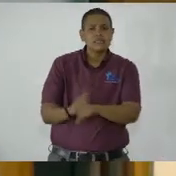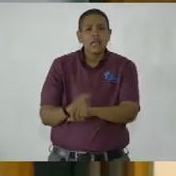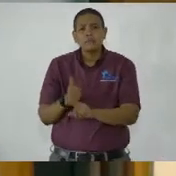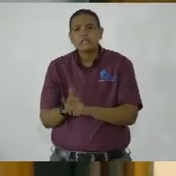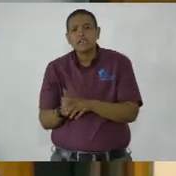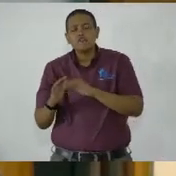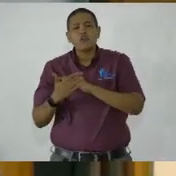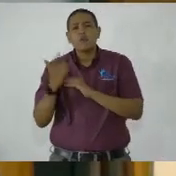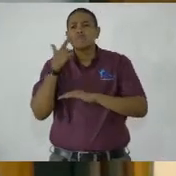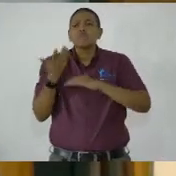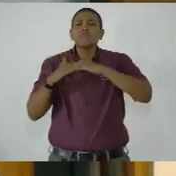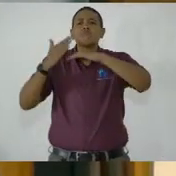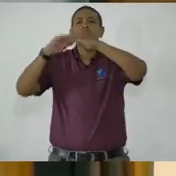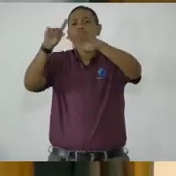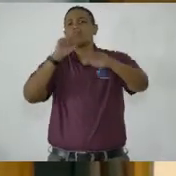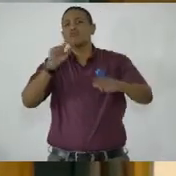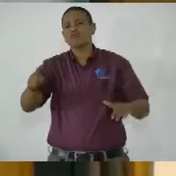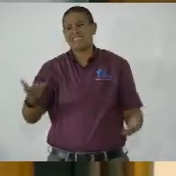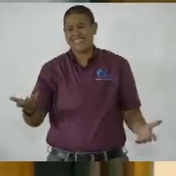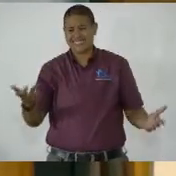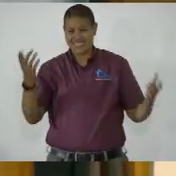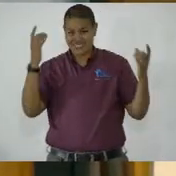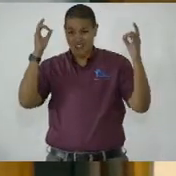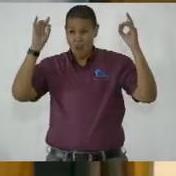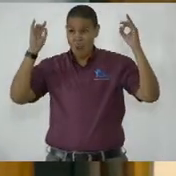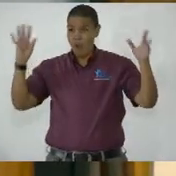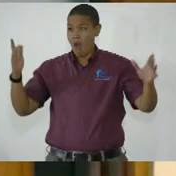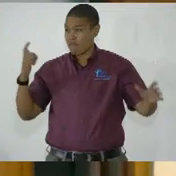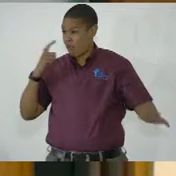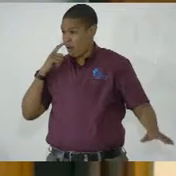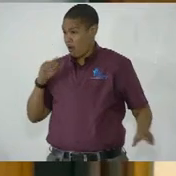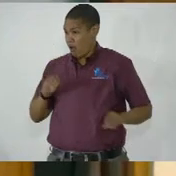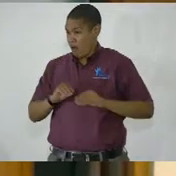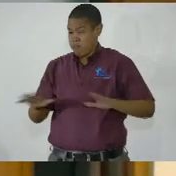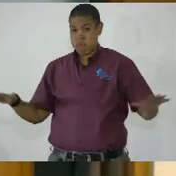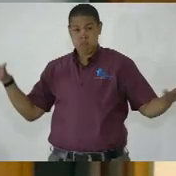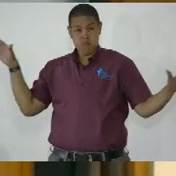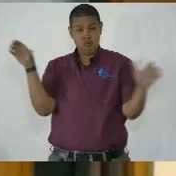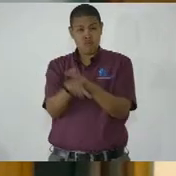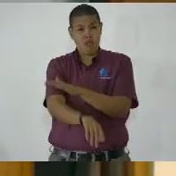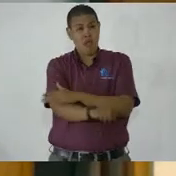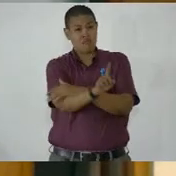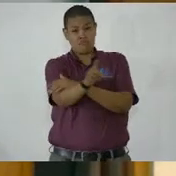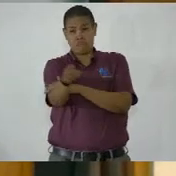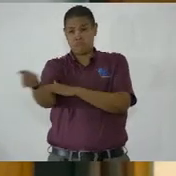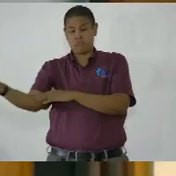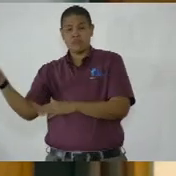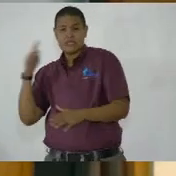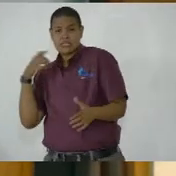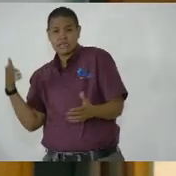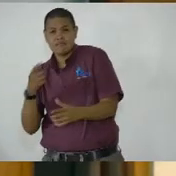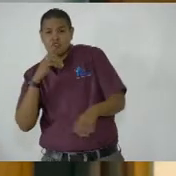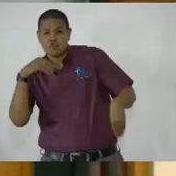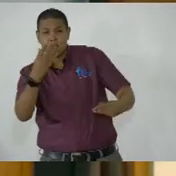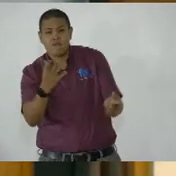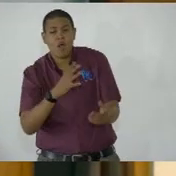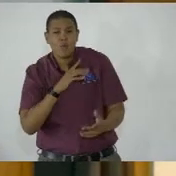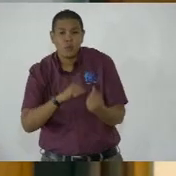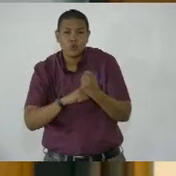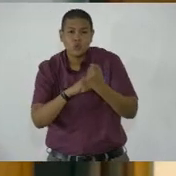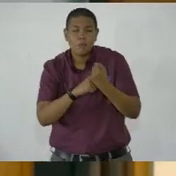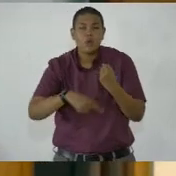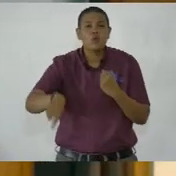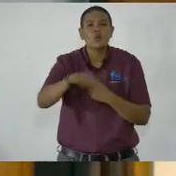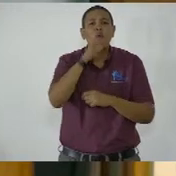is increasingly seeing disturbing acts of violence, the division is delivering critical support to those who are